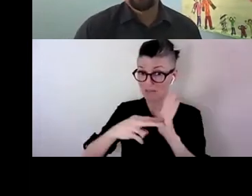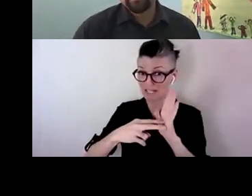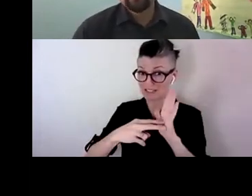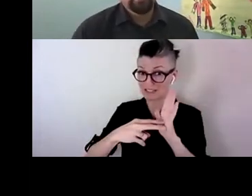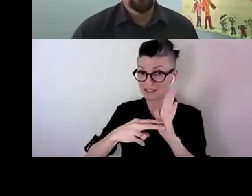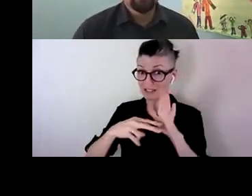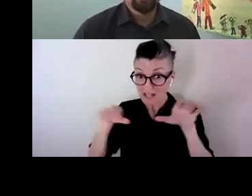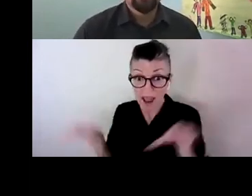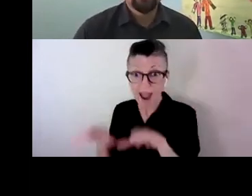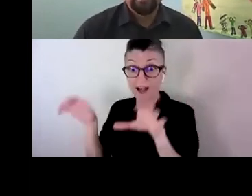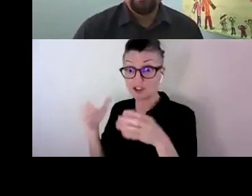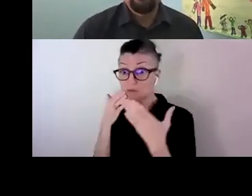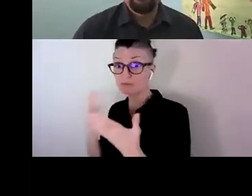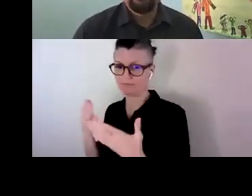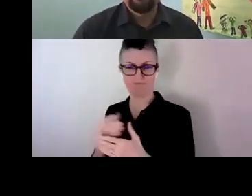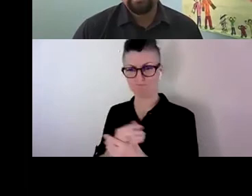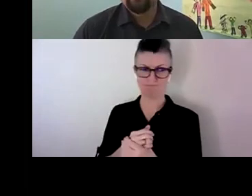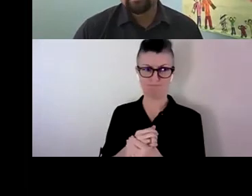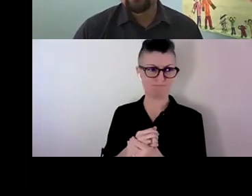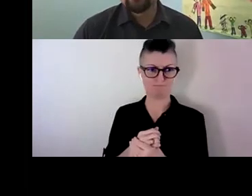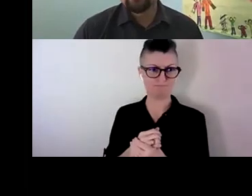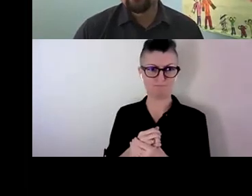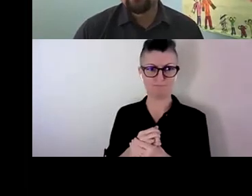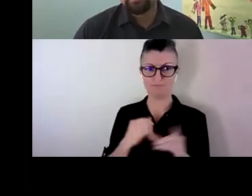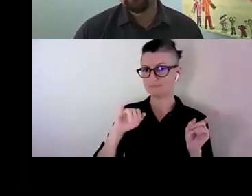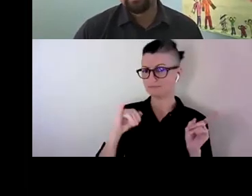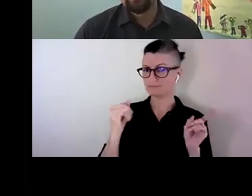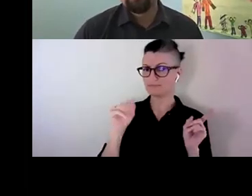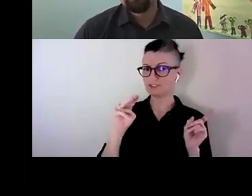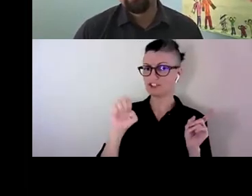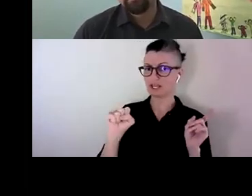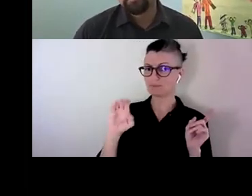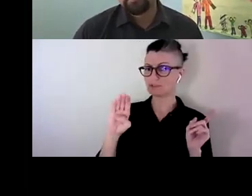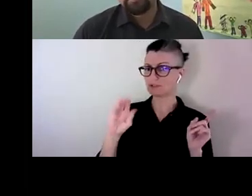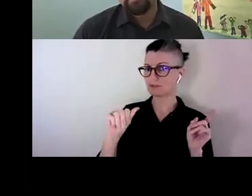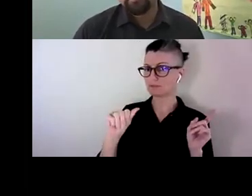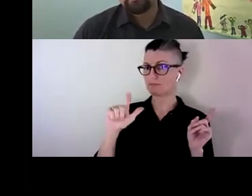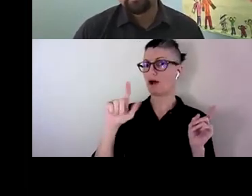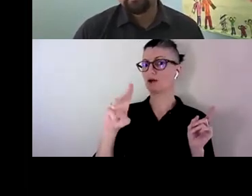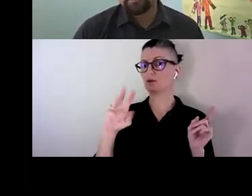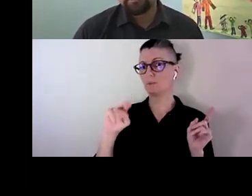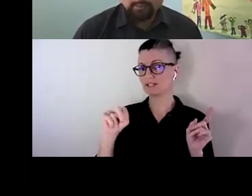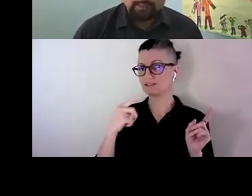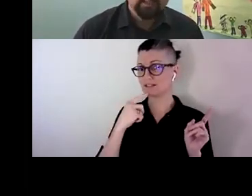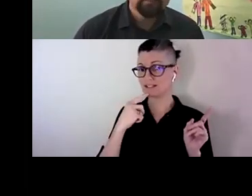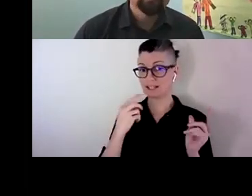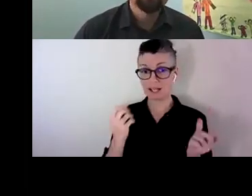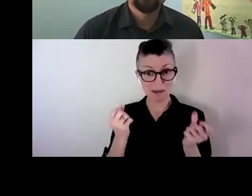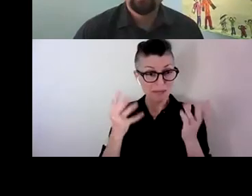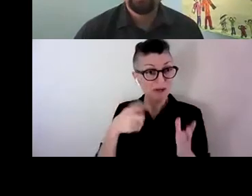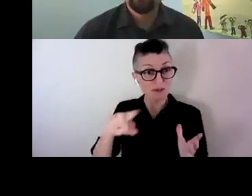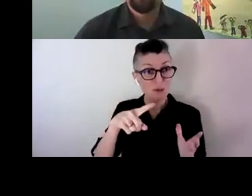As James Baldwin said, many of us know better. But as you will